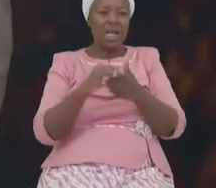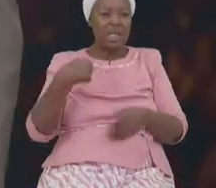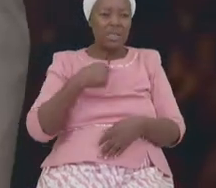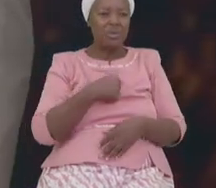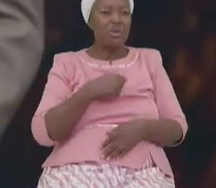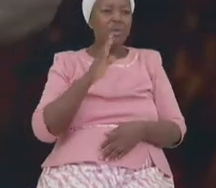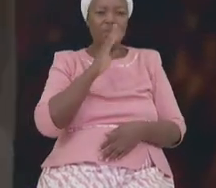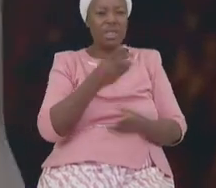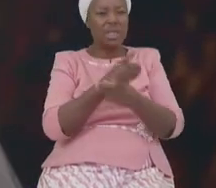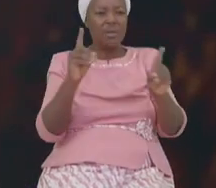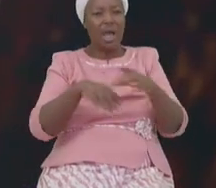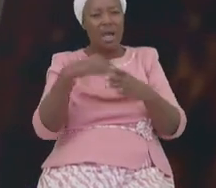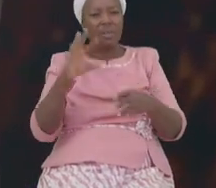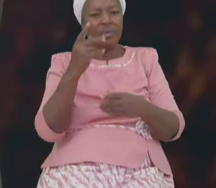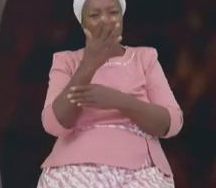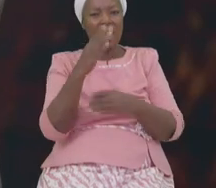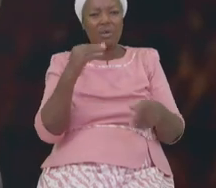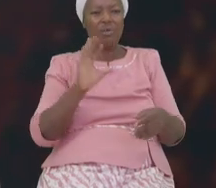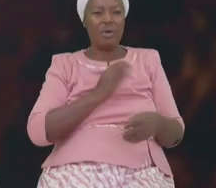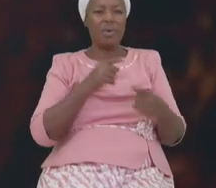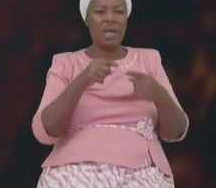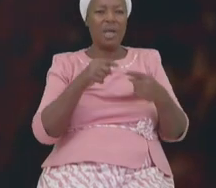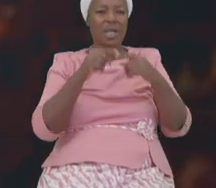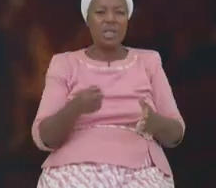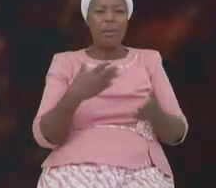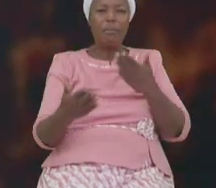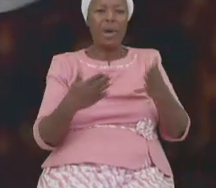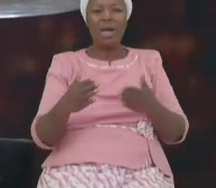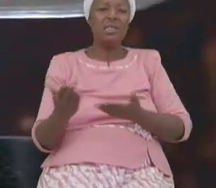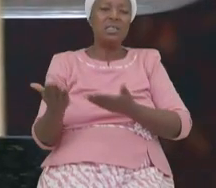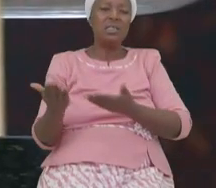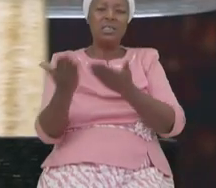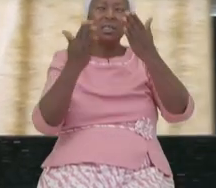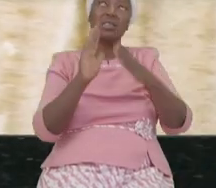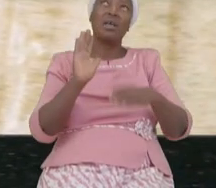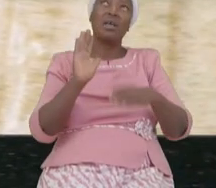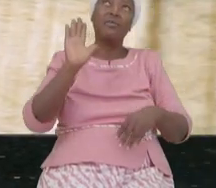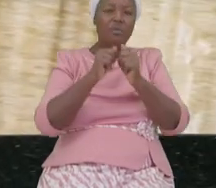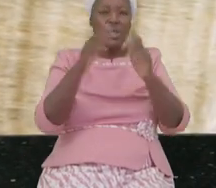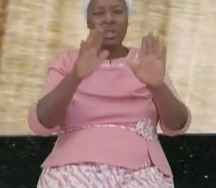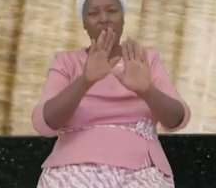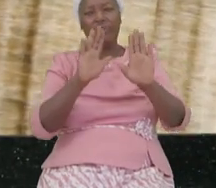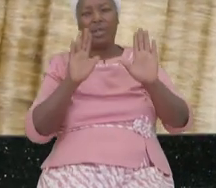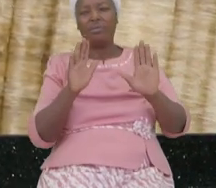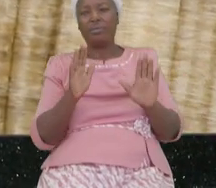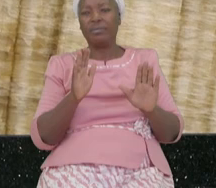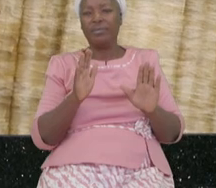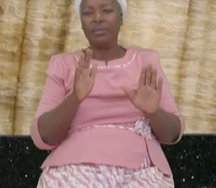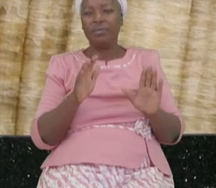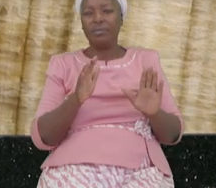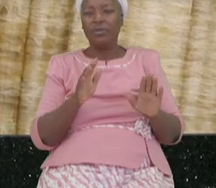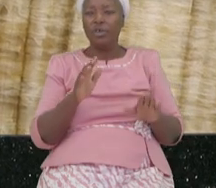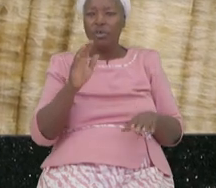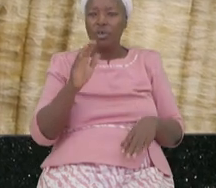being delivered out of the hand of our enemies, might serve him without fear.